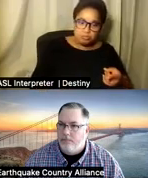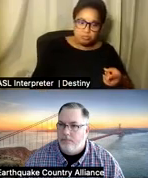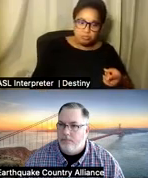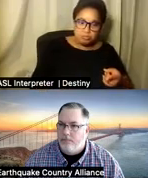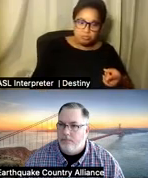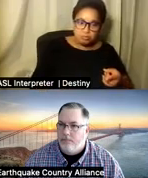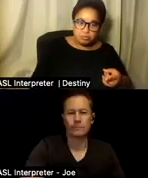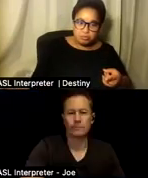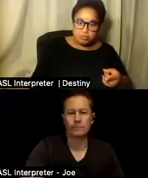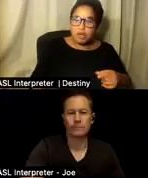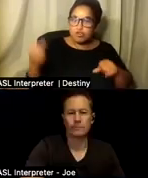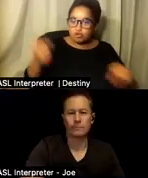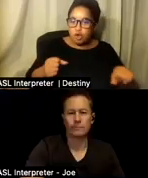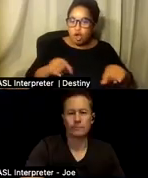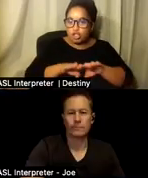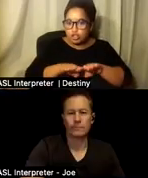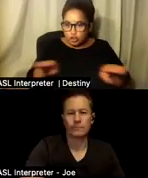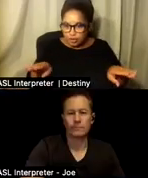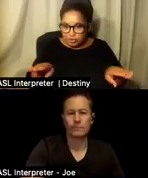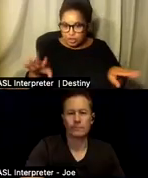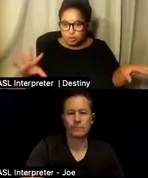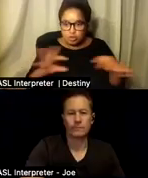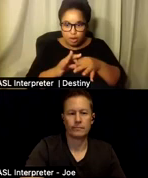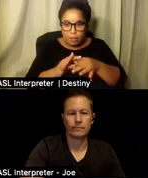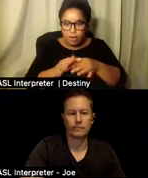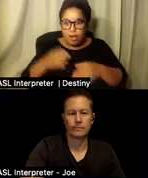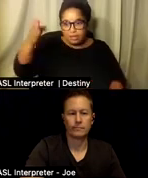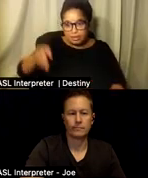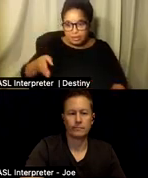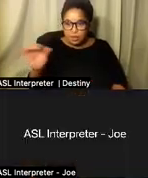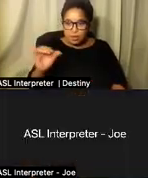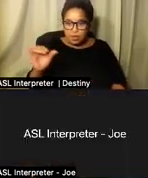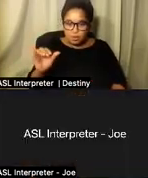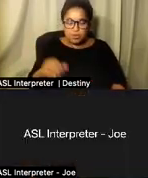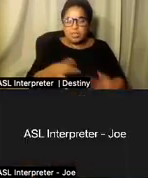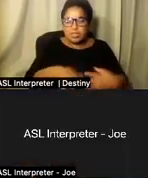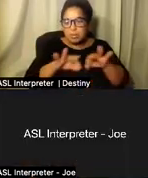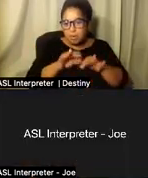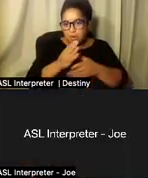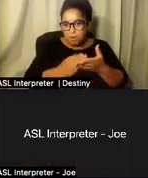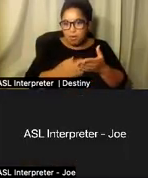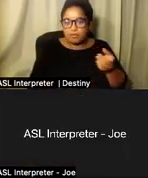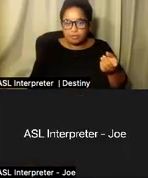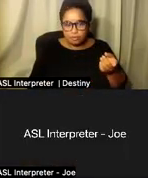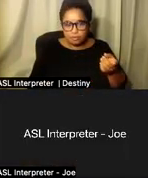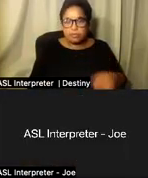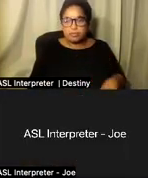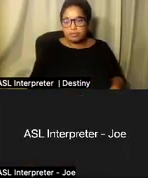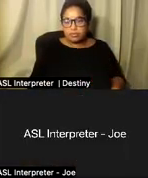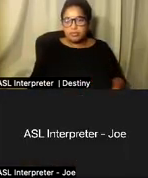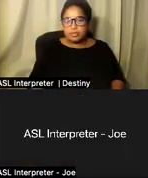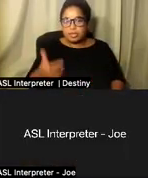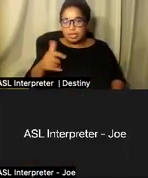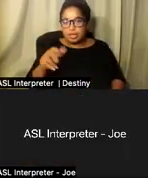strong surface, you can strap it to the sides like this. That's also going to be another important feature. So now that we've done that, Glenn, I can